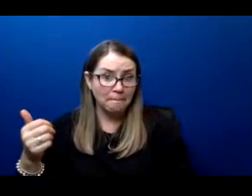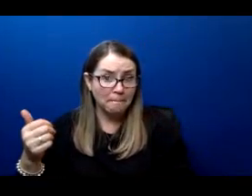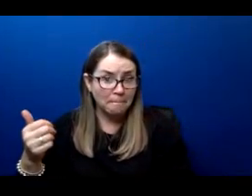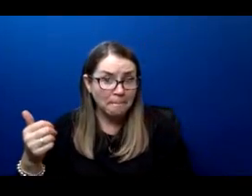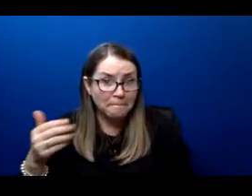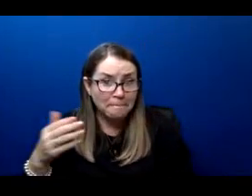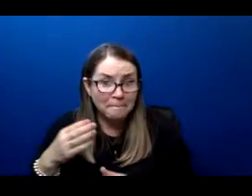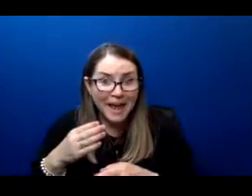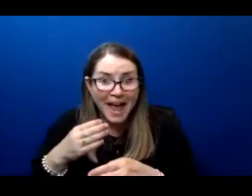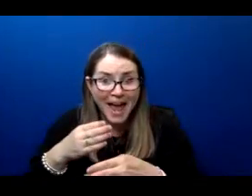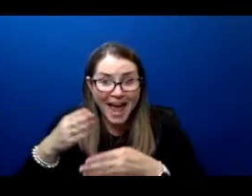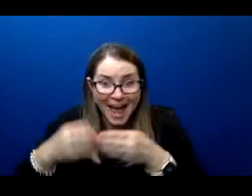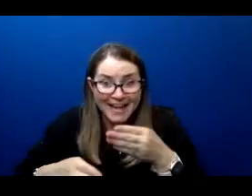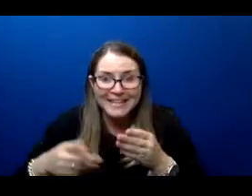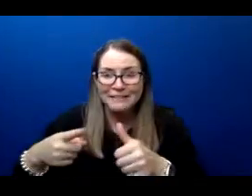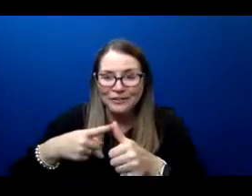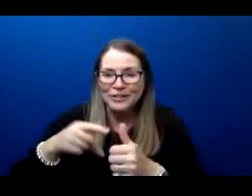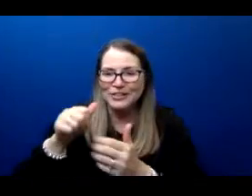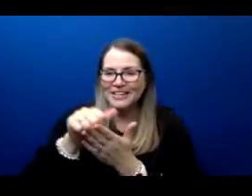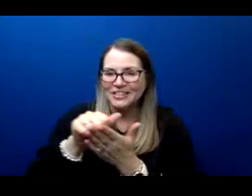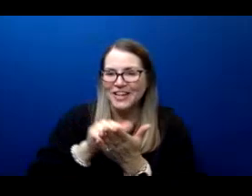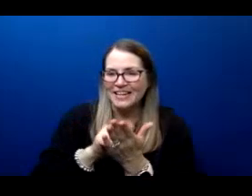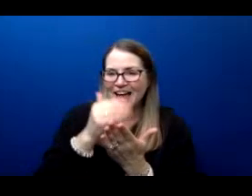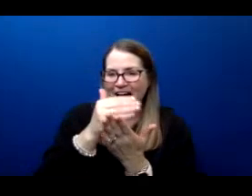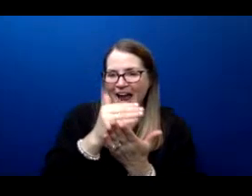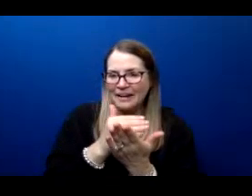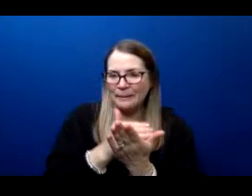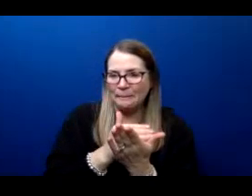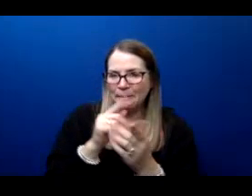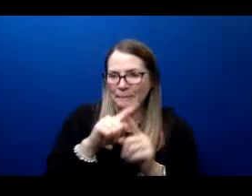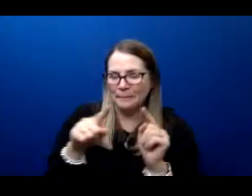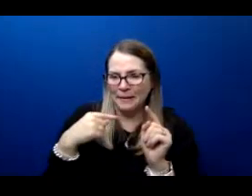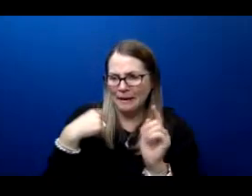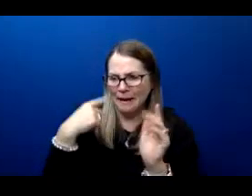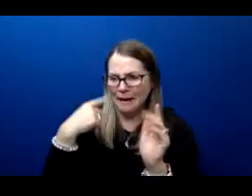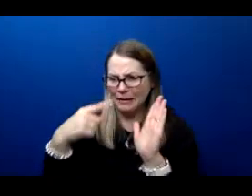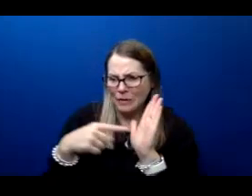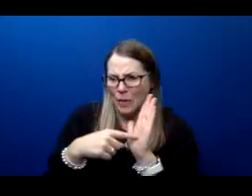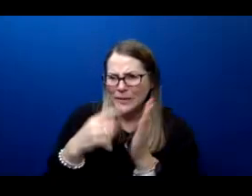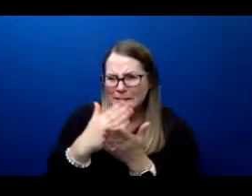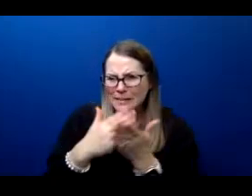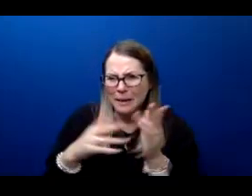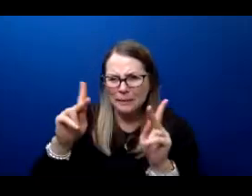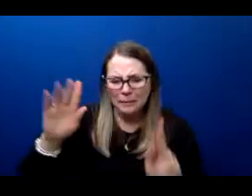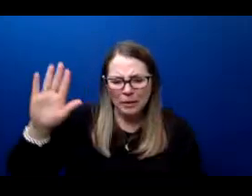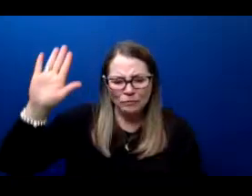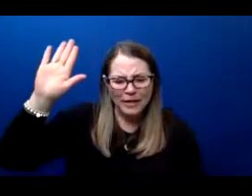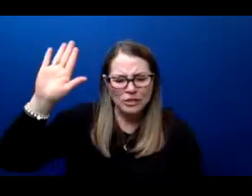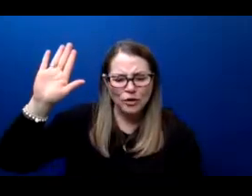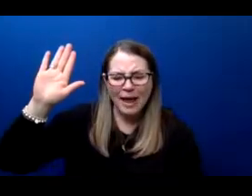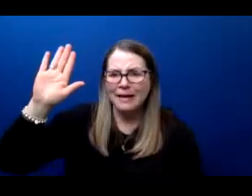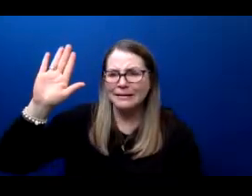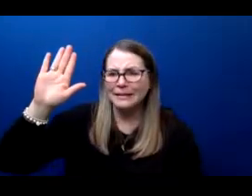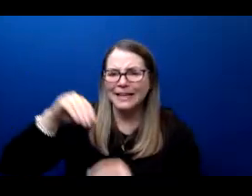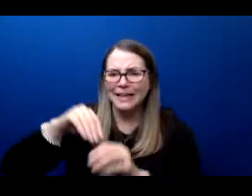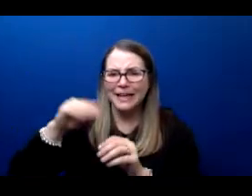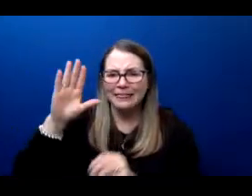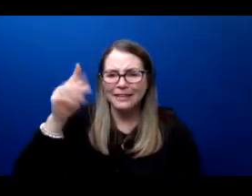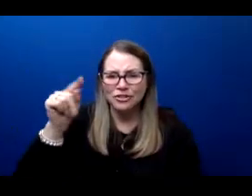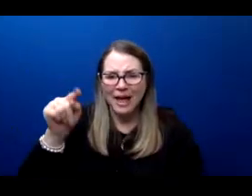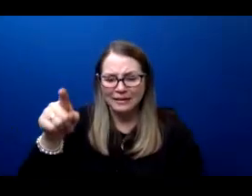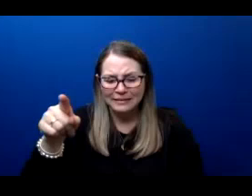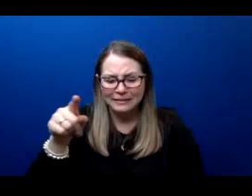the first agenda item with that. But I am noticing before we move on that a couple of folks have had their hands up in the chat.